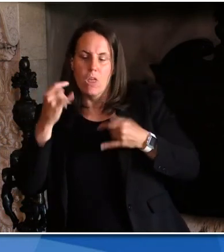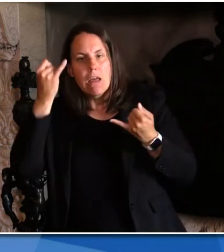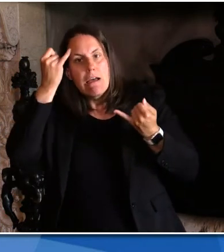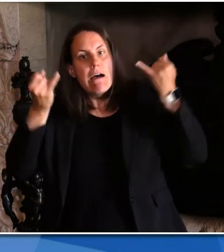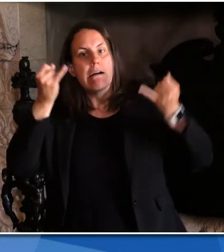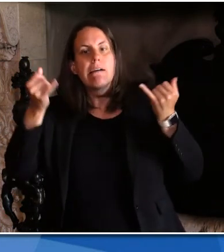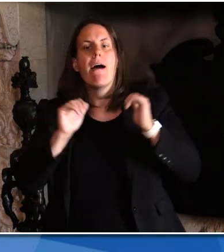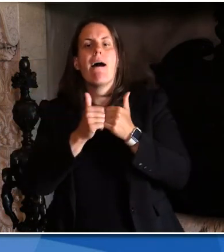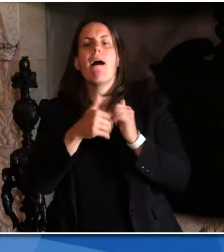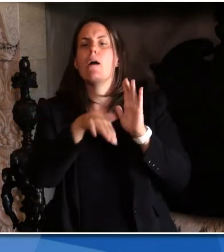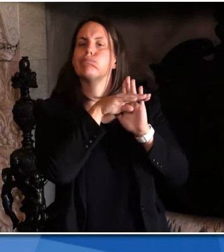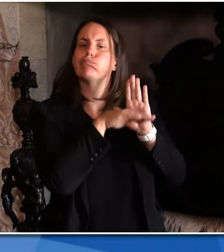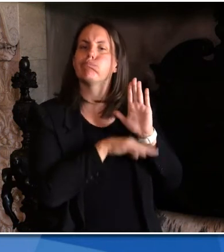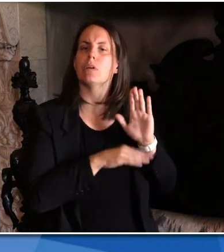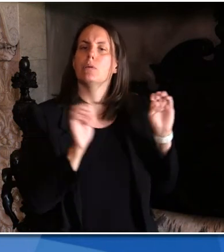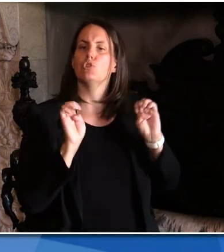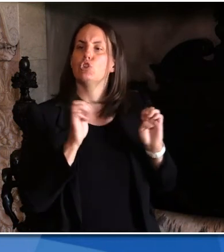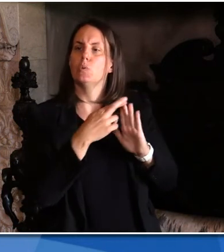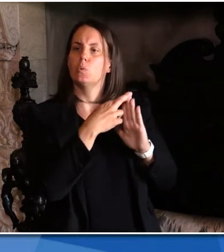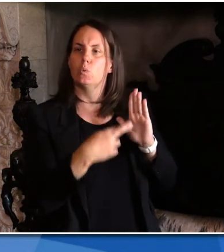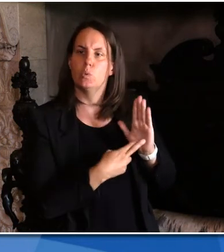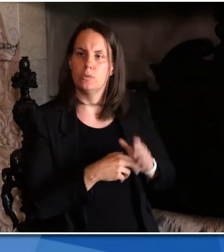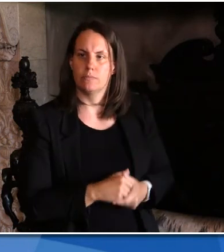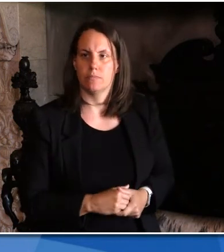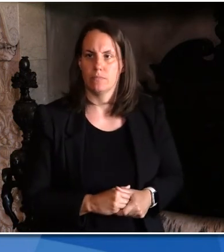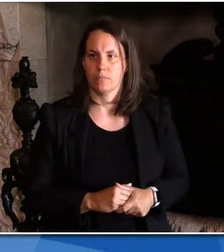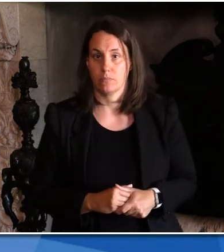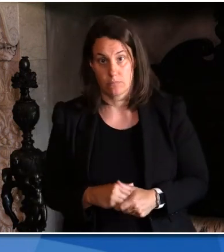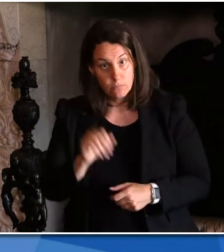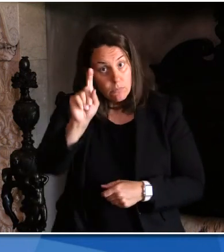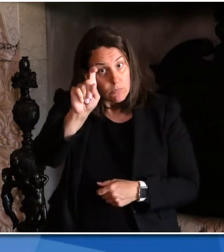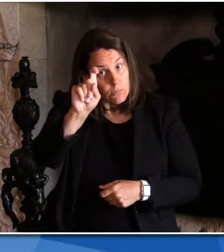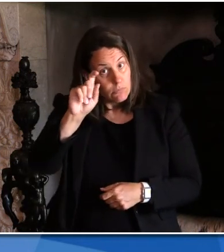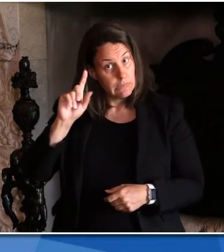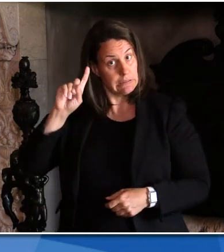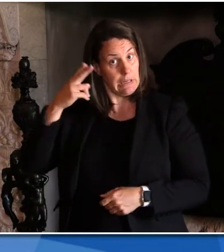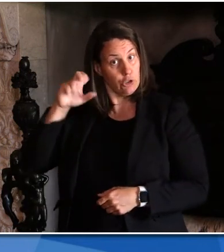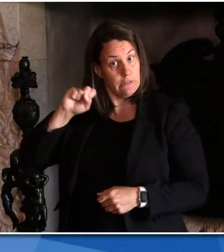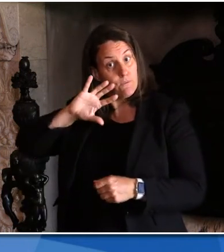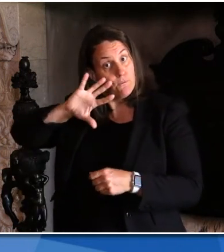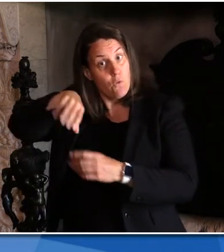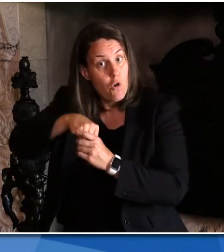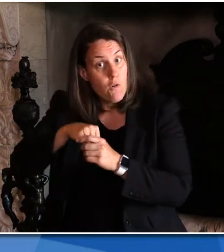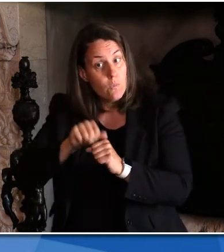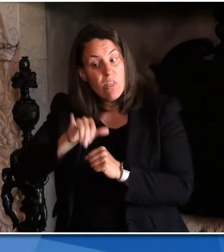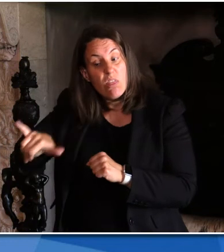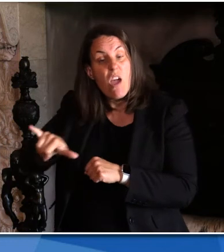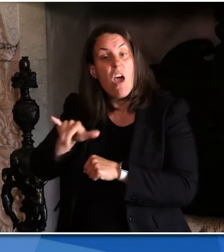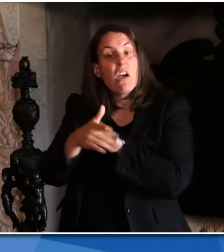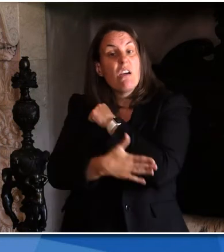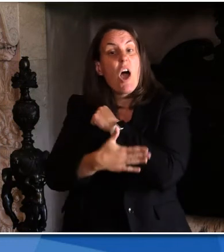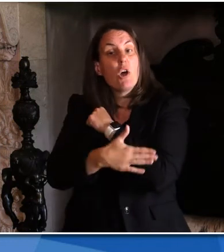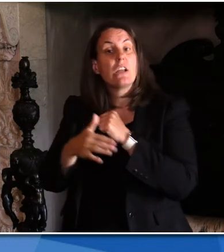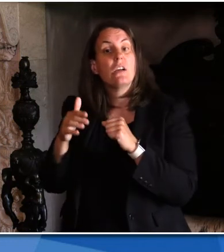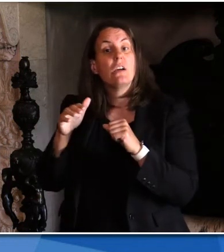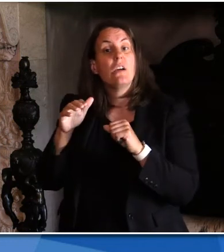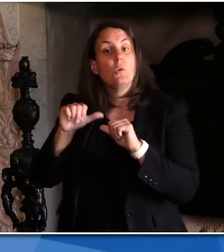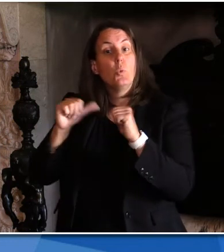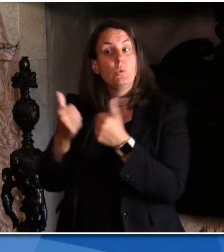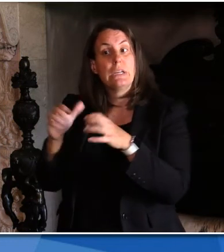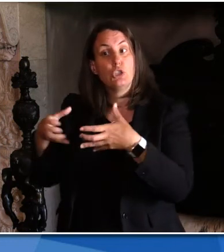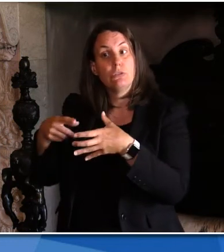has had any involvement with any of this, any recommendations from public health departments reaching out to them, and what